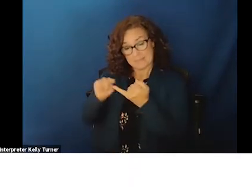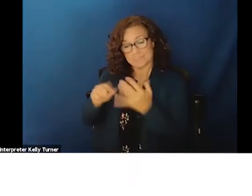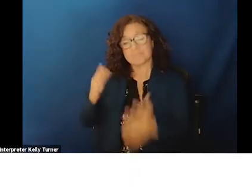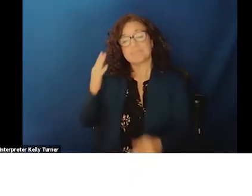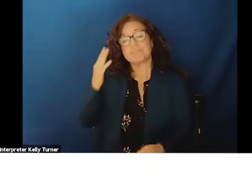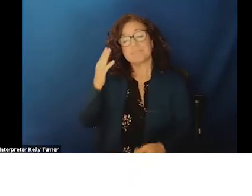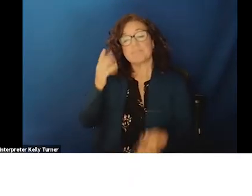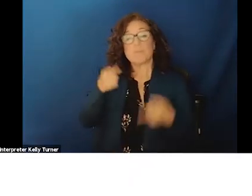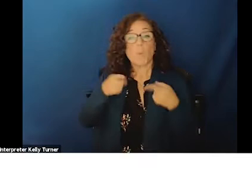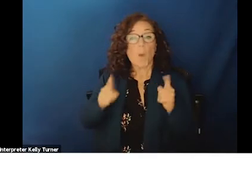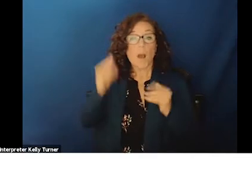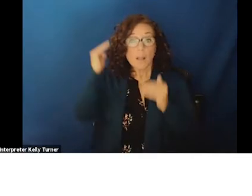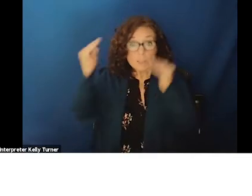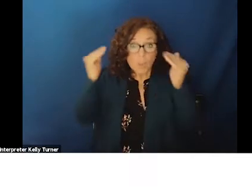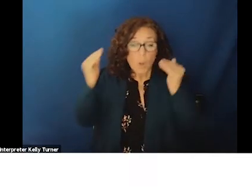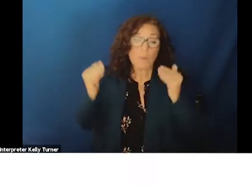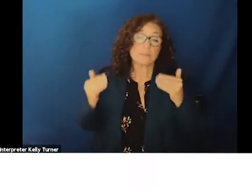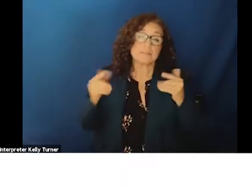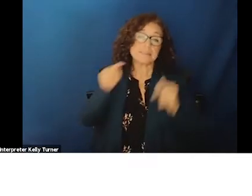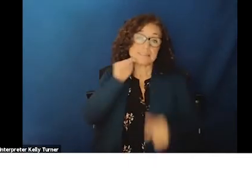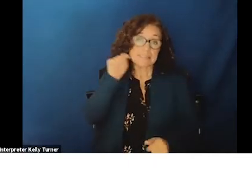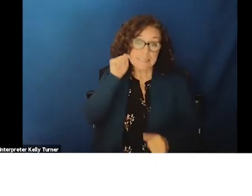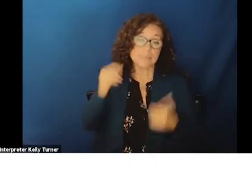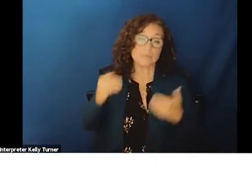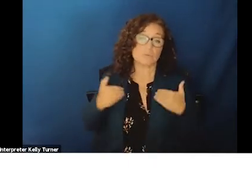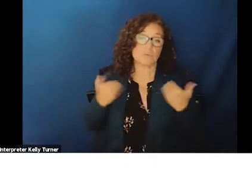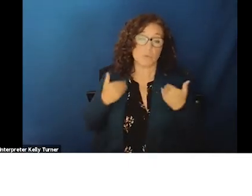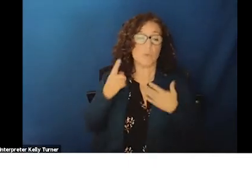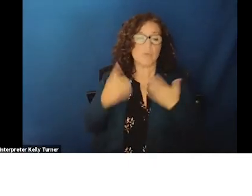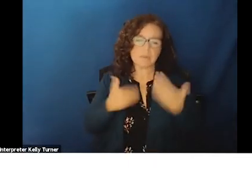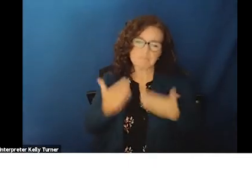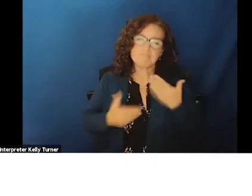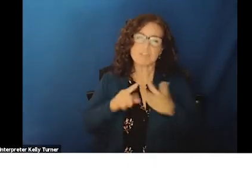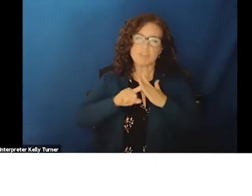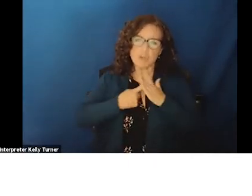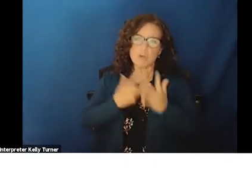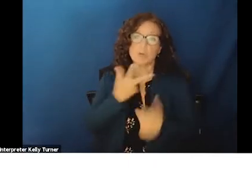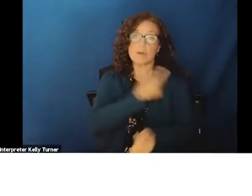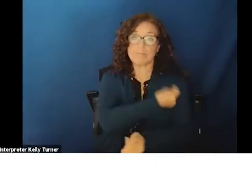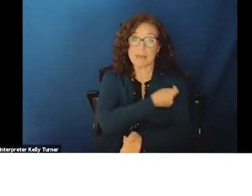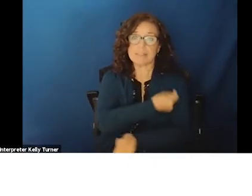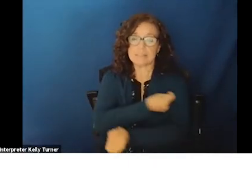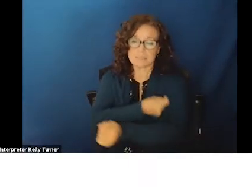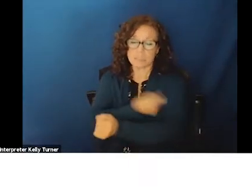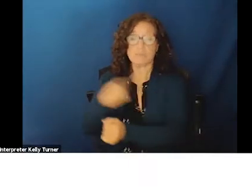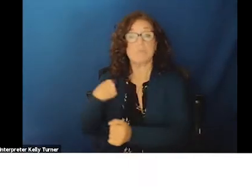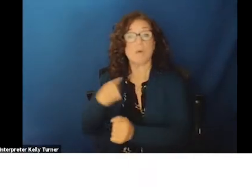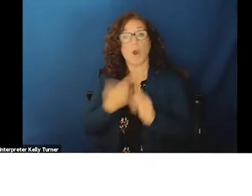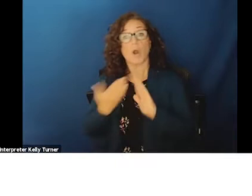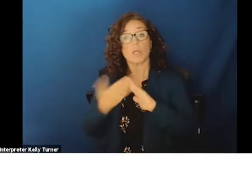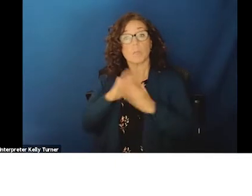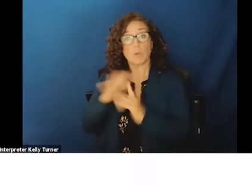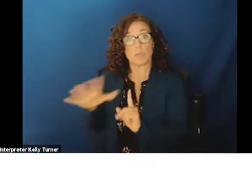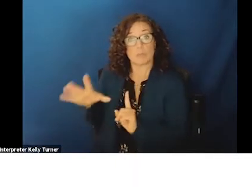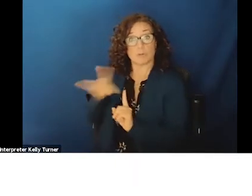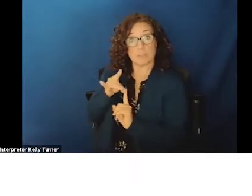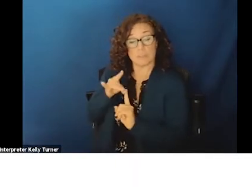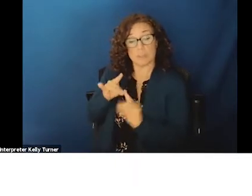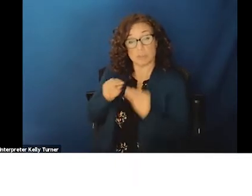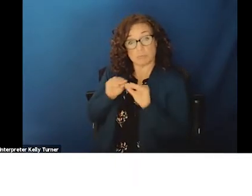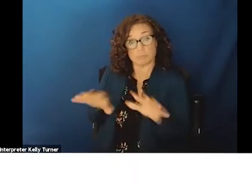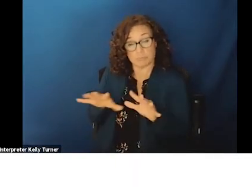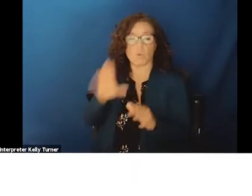to be vaccinated, our community transmission rates will continue to drop as we get closer to herd